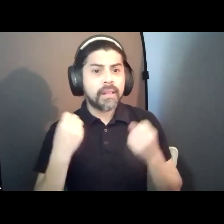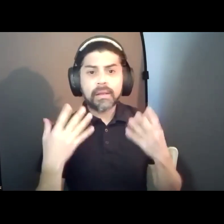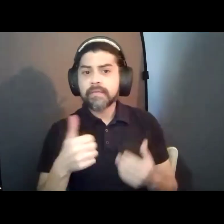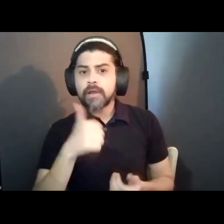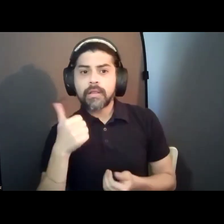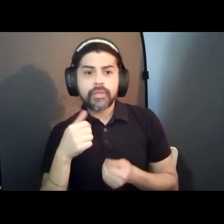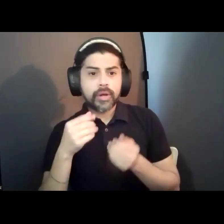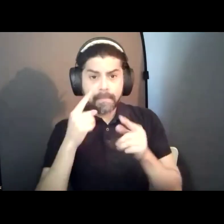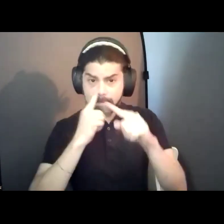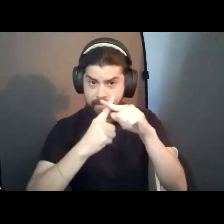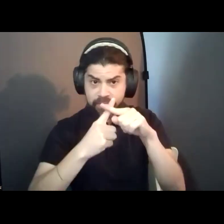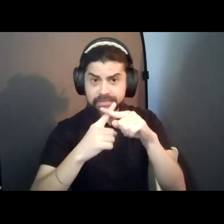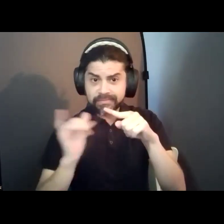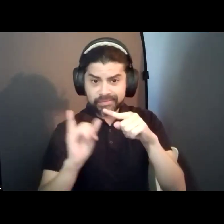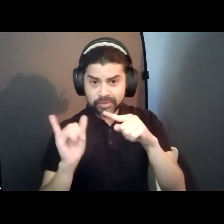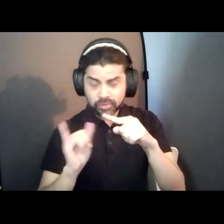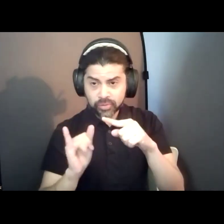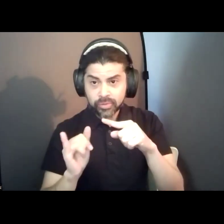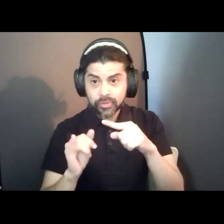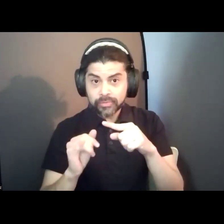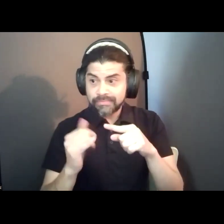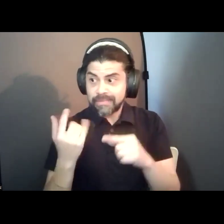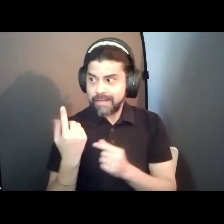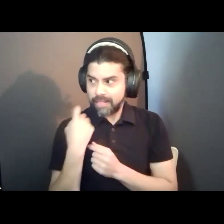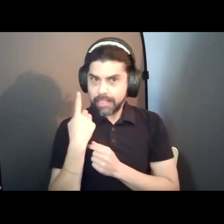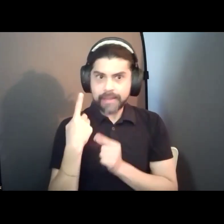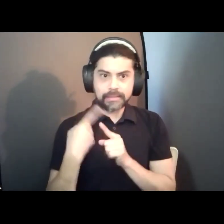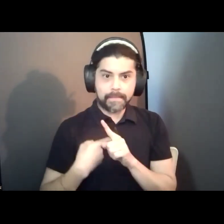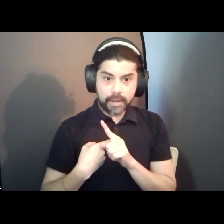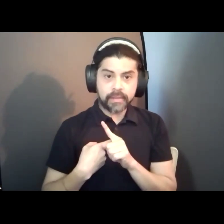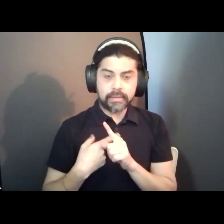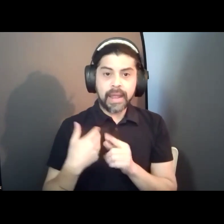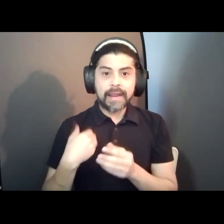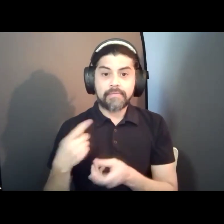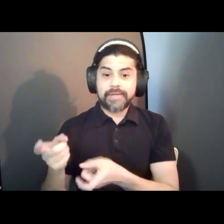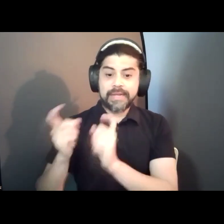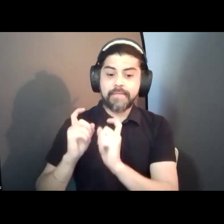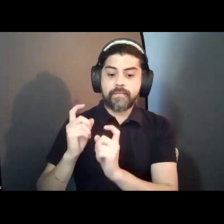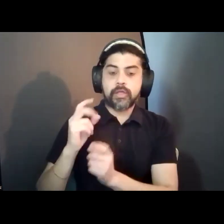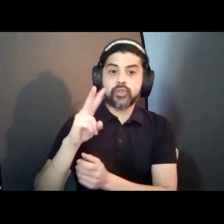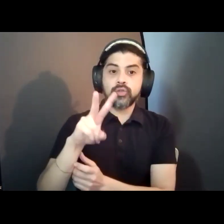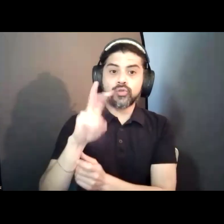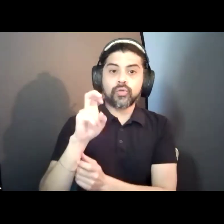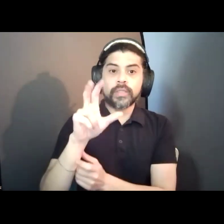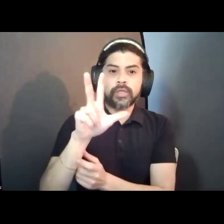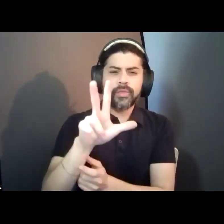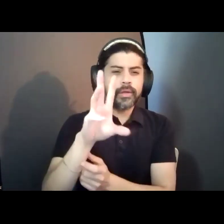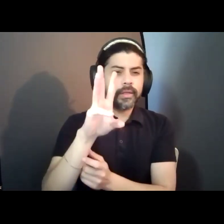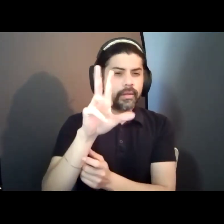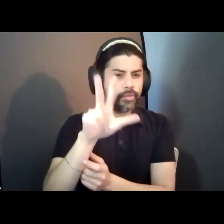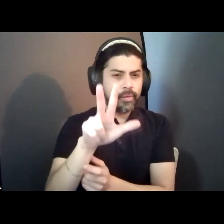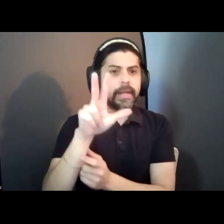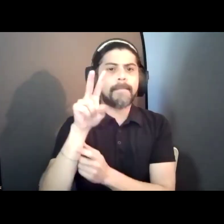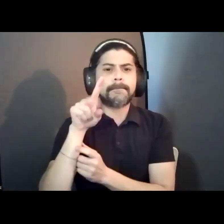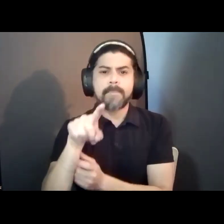inclusive of just last month, the award of $233.6 million for the